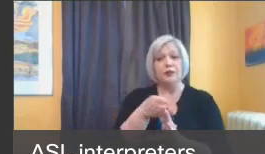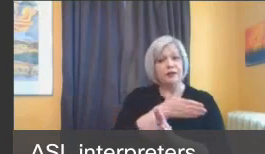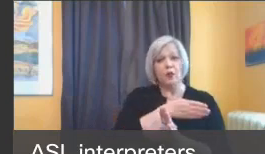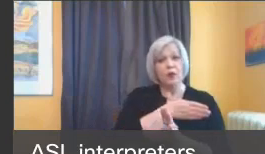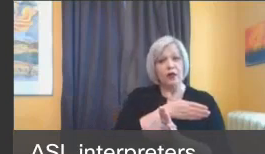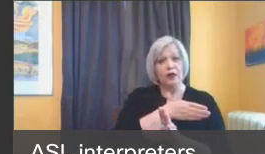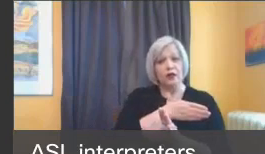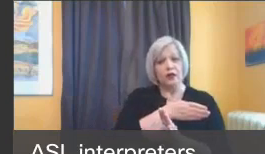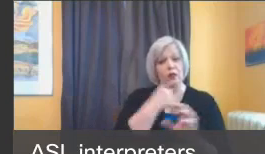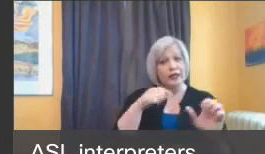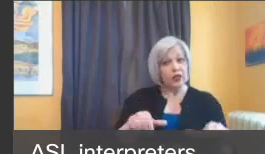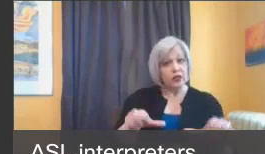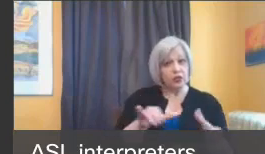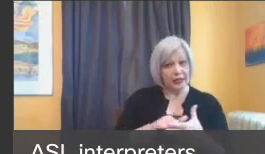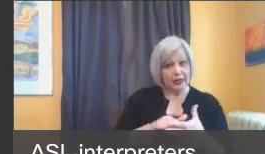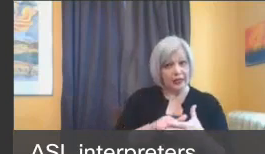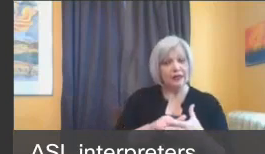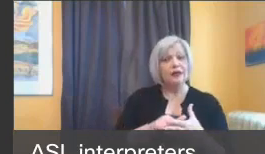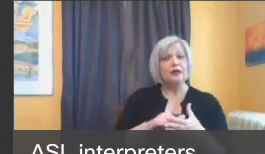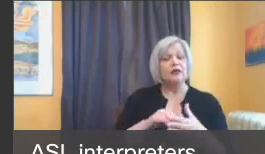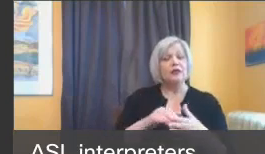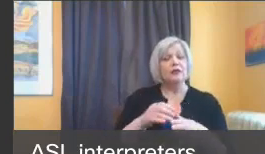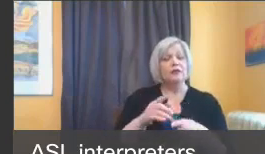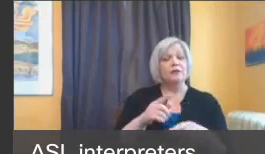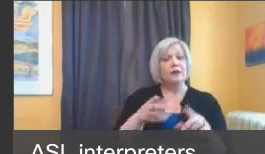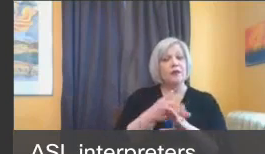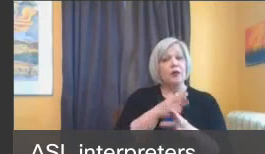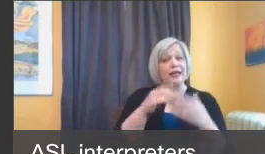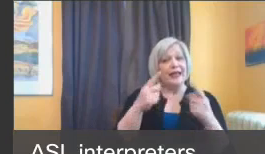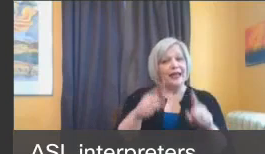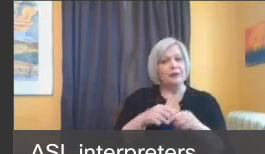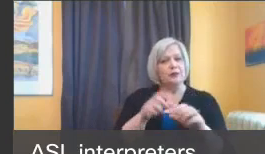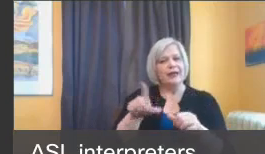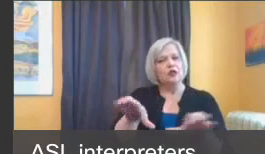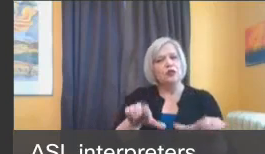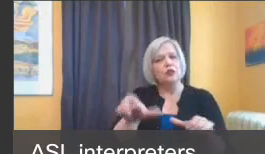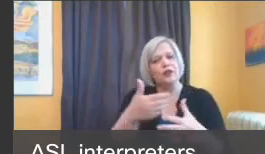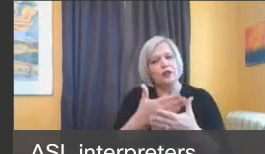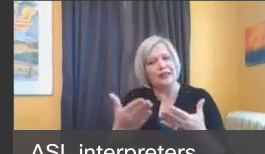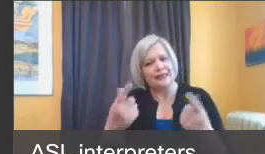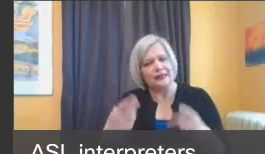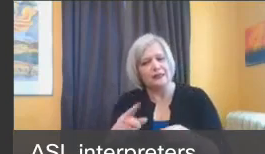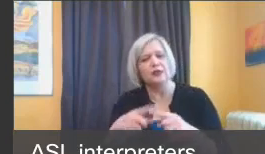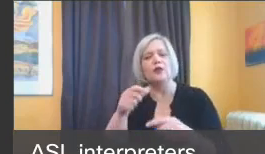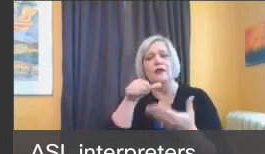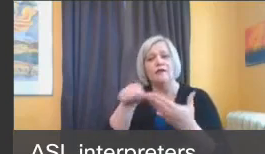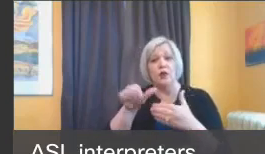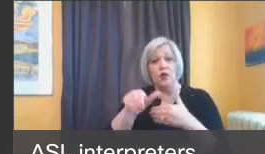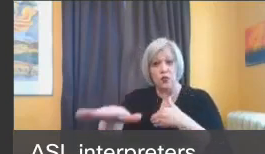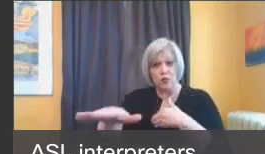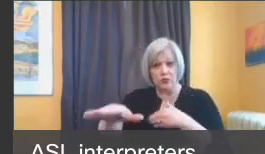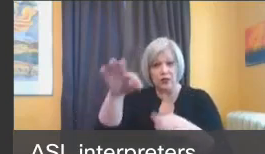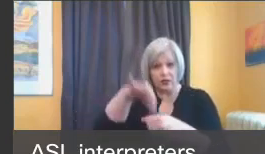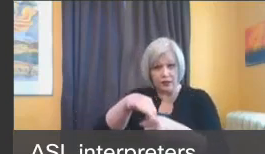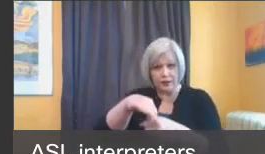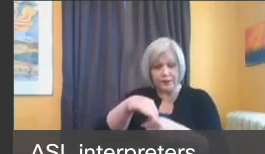before we would do that, there are other steps that we would take as well. So in terms of the actual vote by mail ballot, we would actually try to